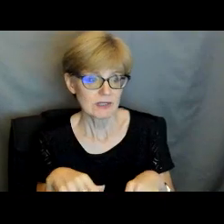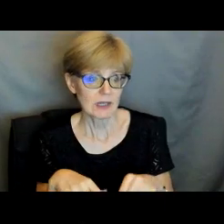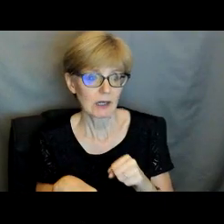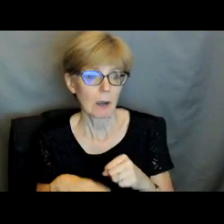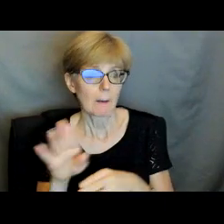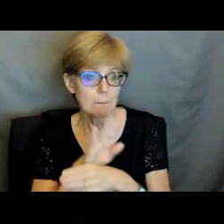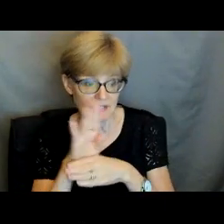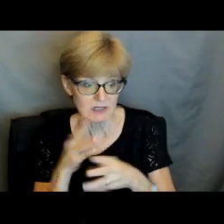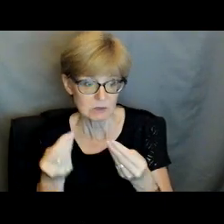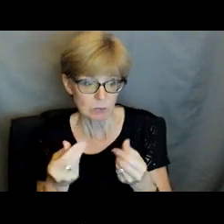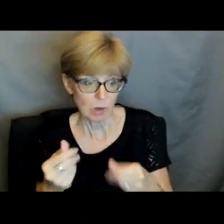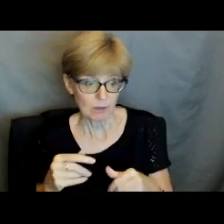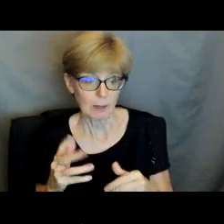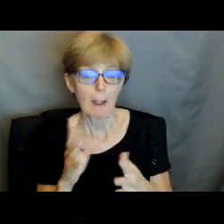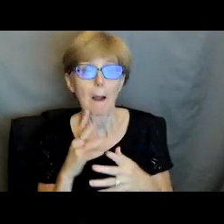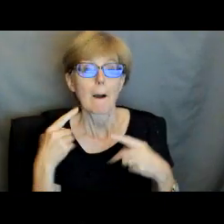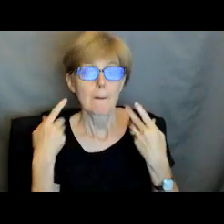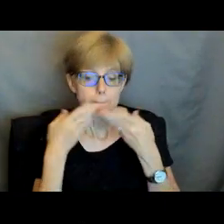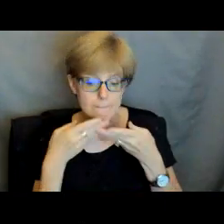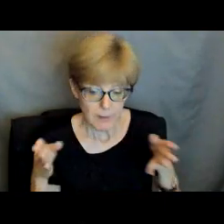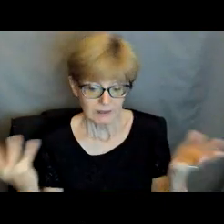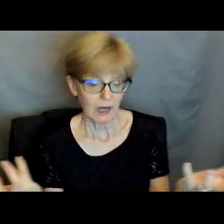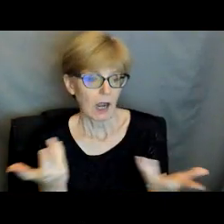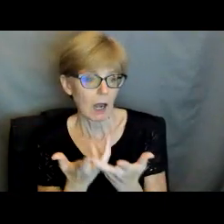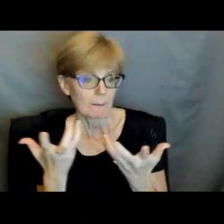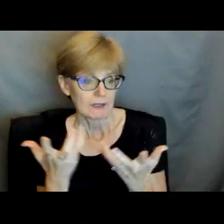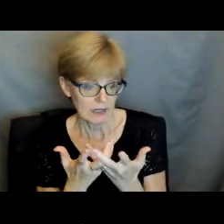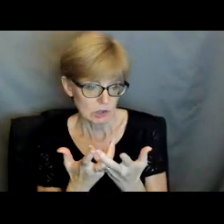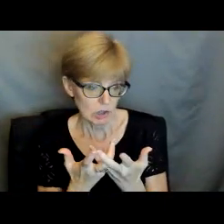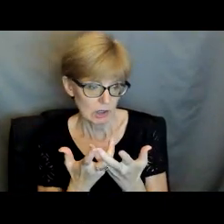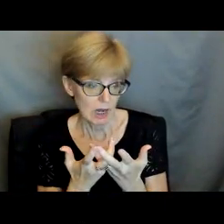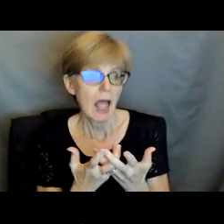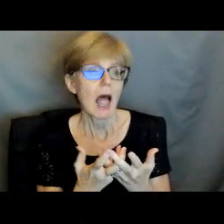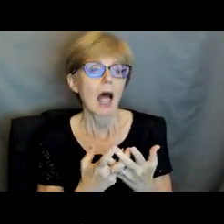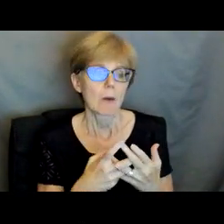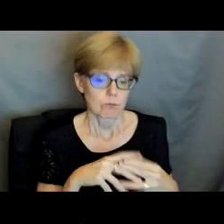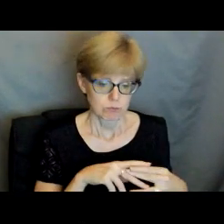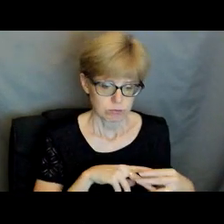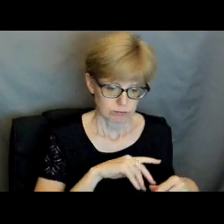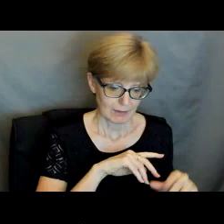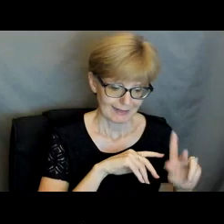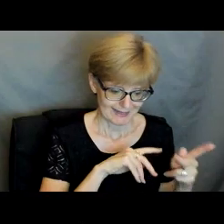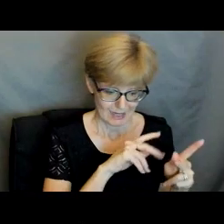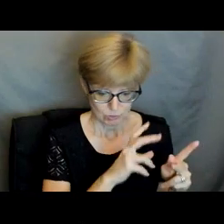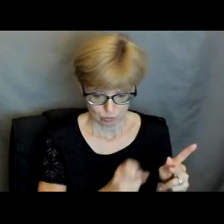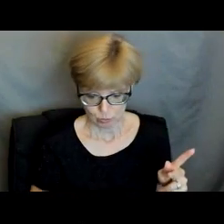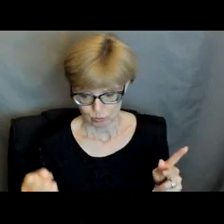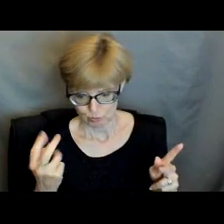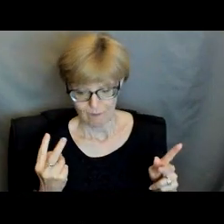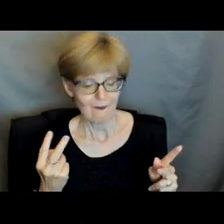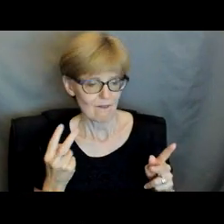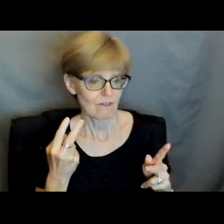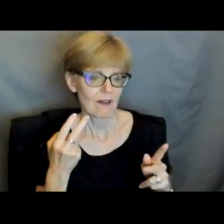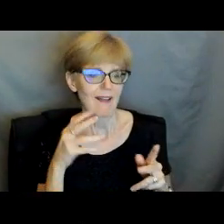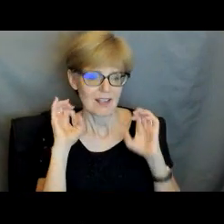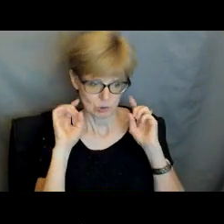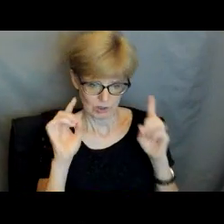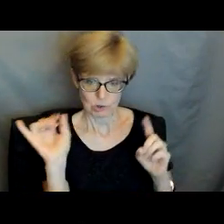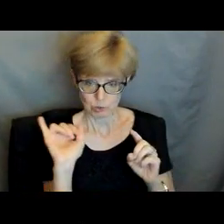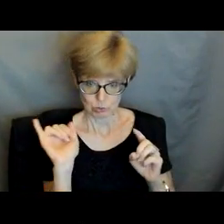public businesses and services, as well as primary and secondary education up through high school. The Pennsylvania